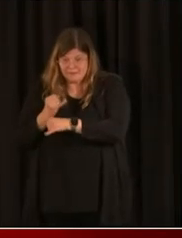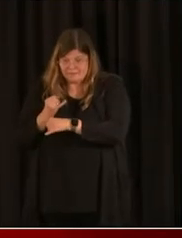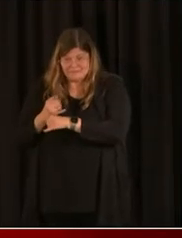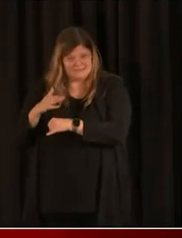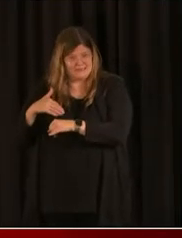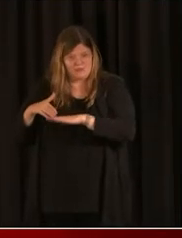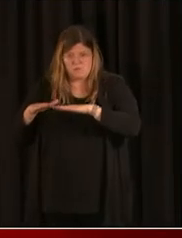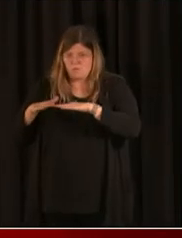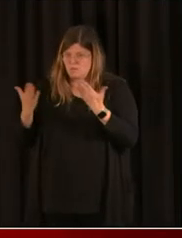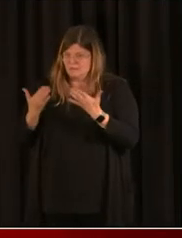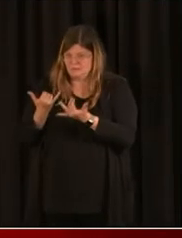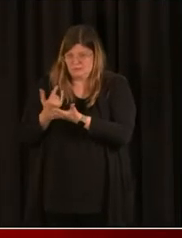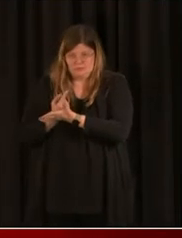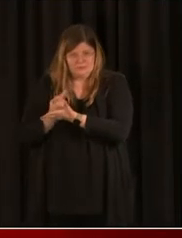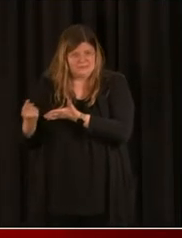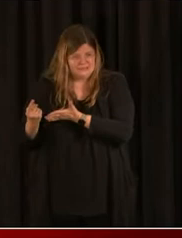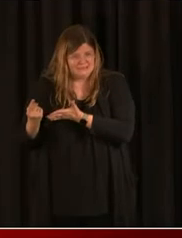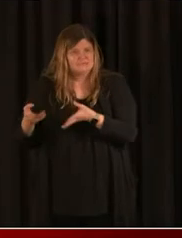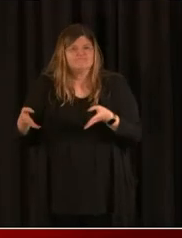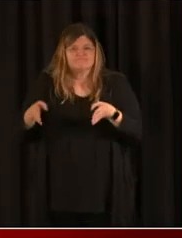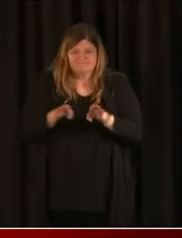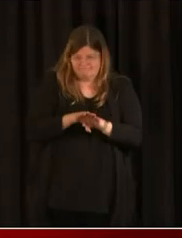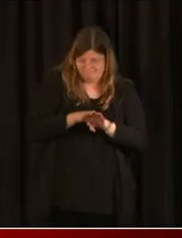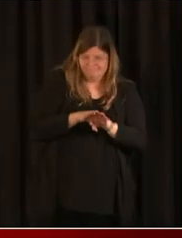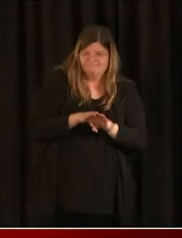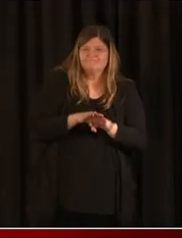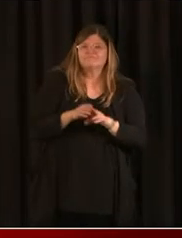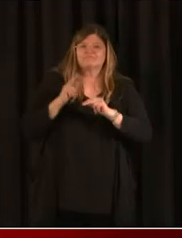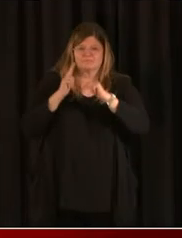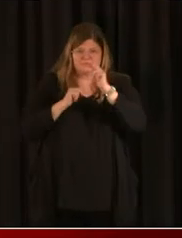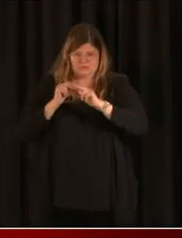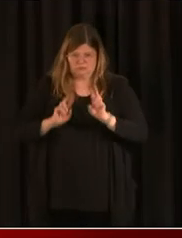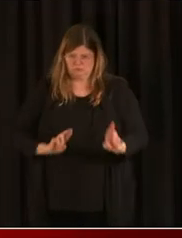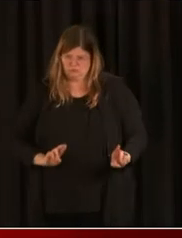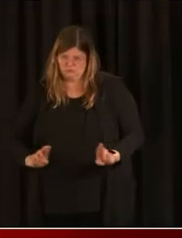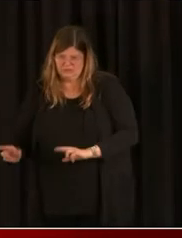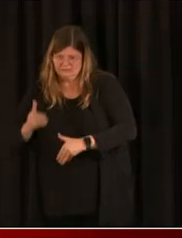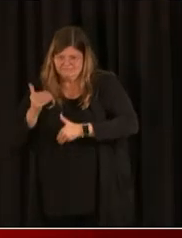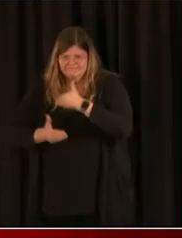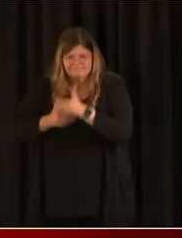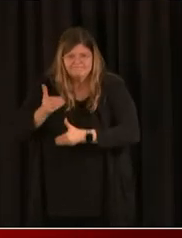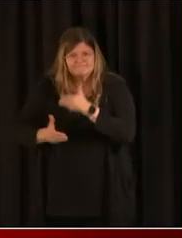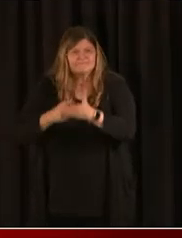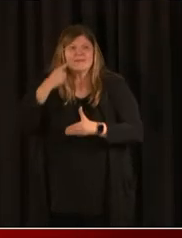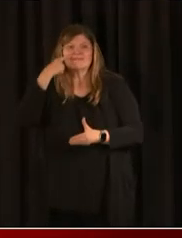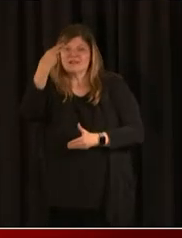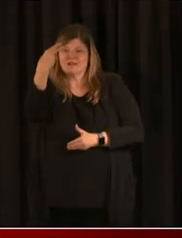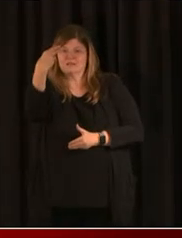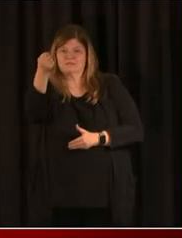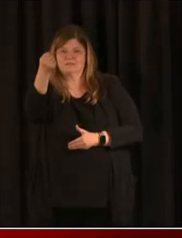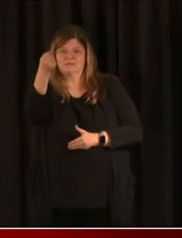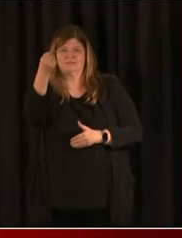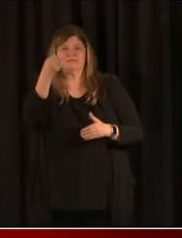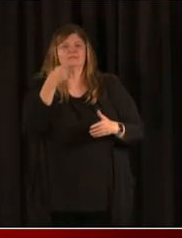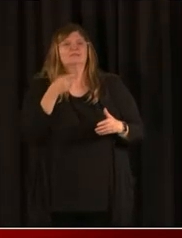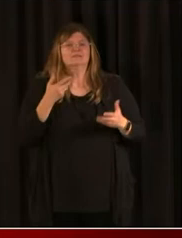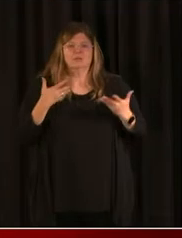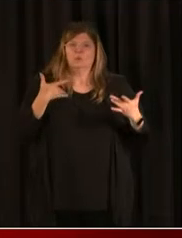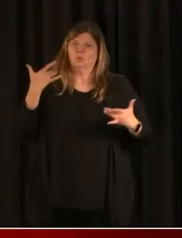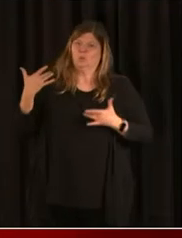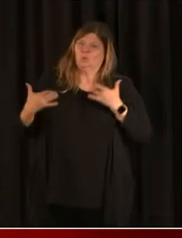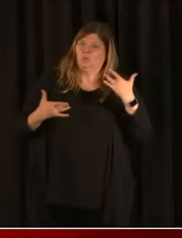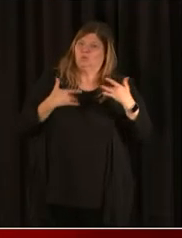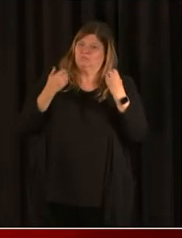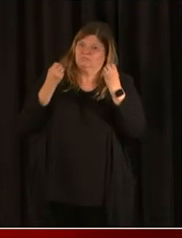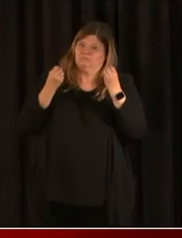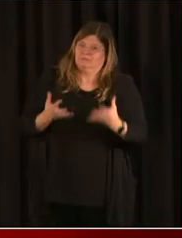And this week, we've closed the building readiness process for our secondary schools. We're excited that we had many members